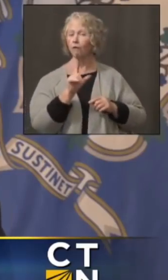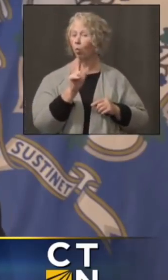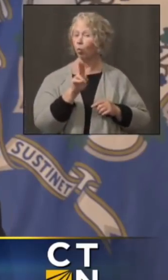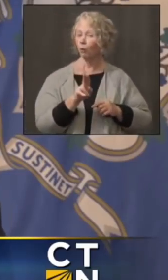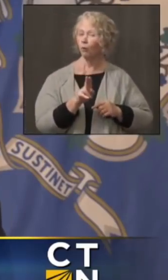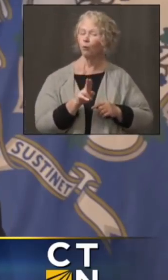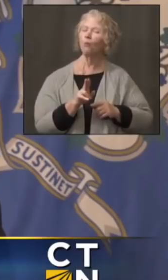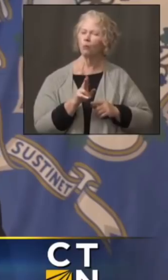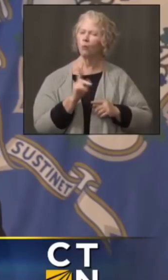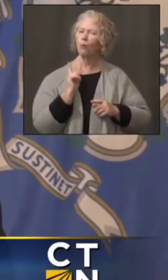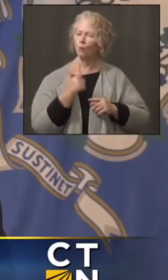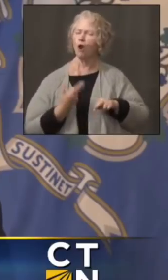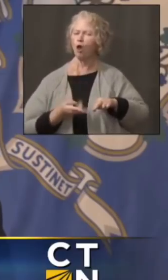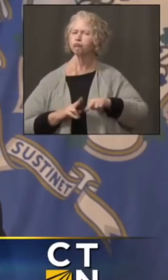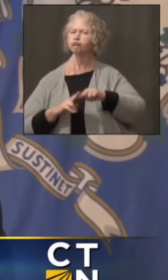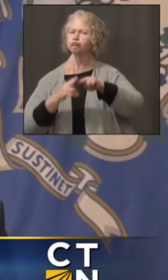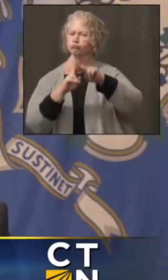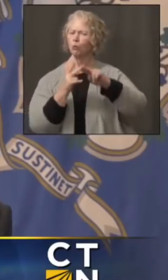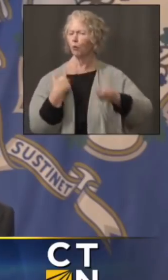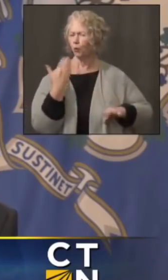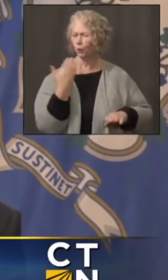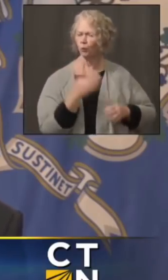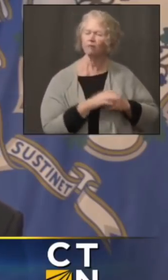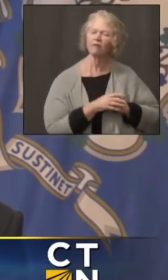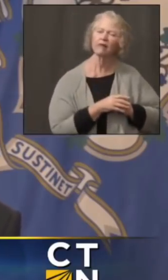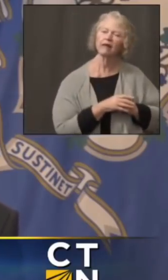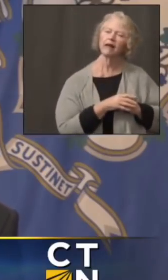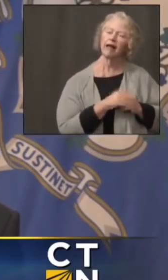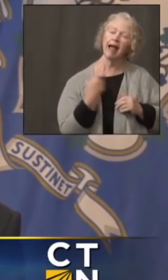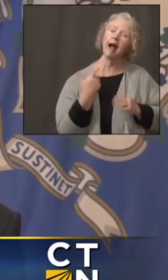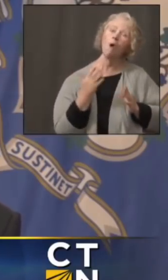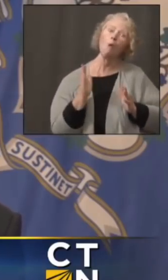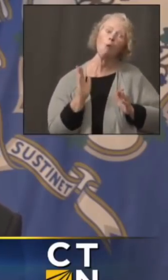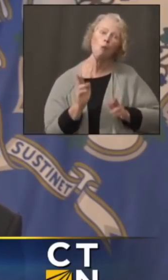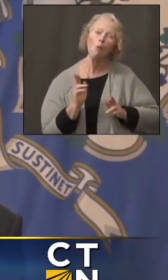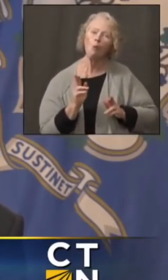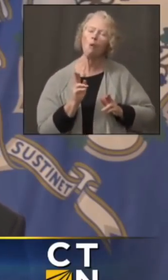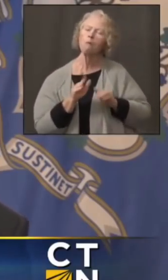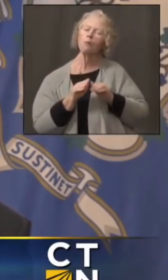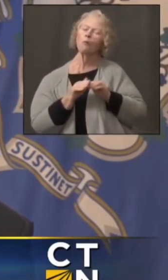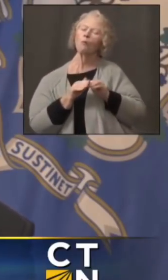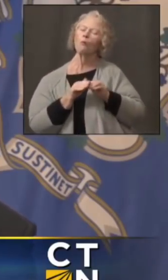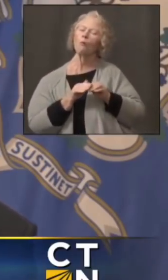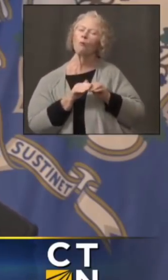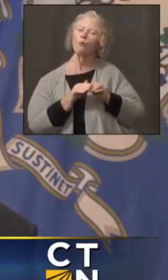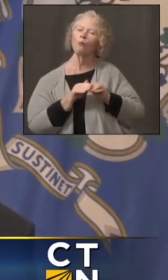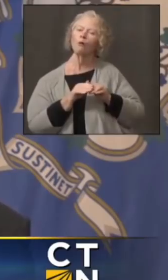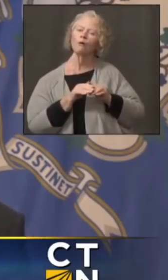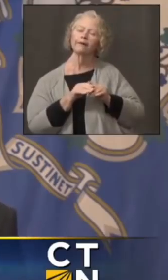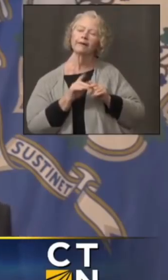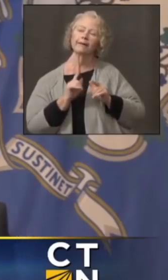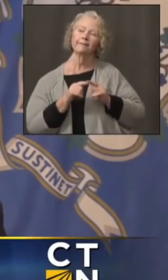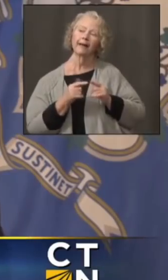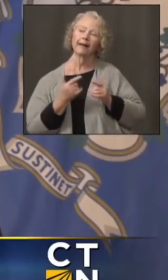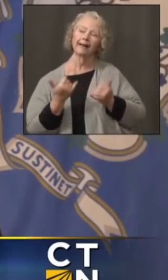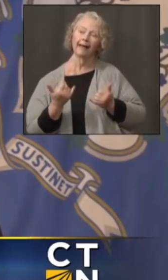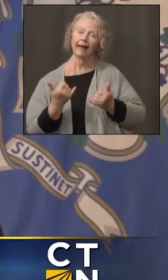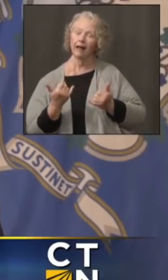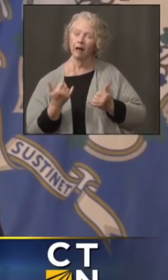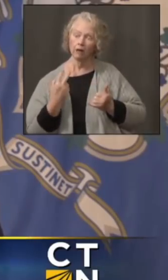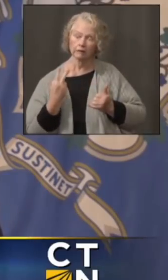a second wave. I was hoping that it was more gradual. Today may be a harbinger that it's steeper than